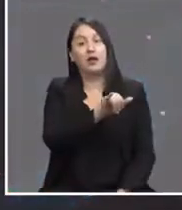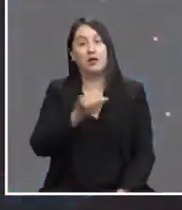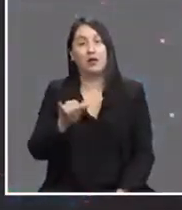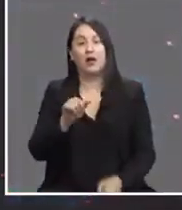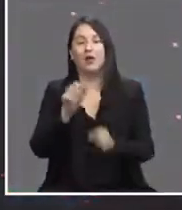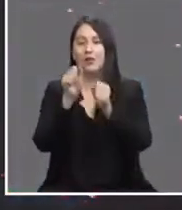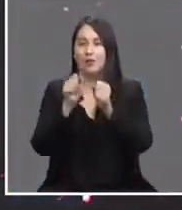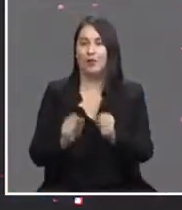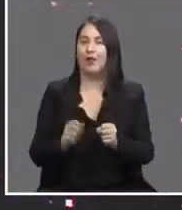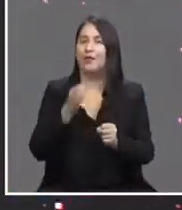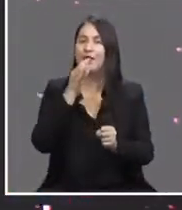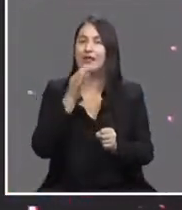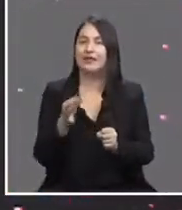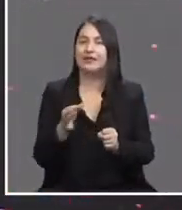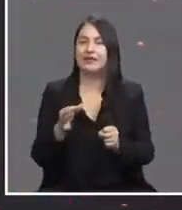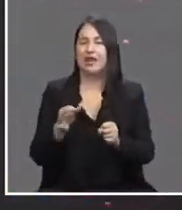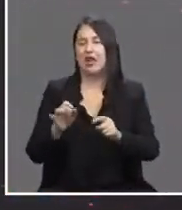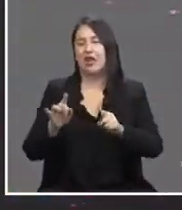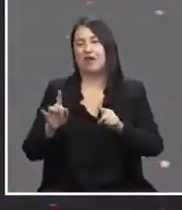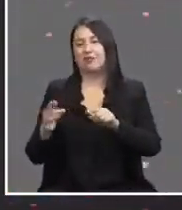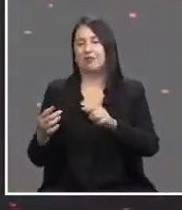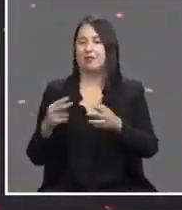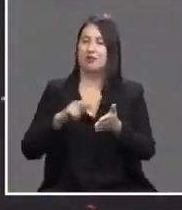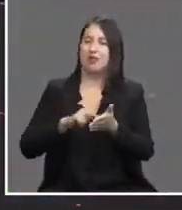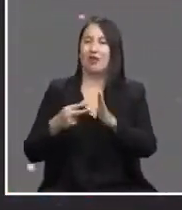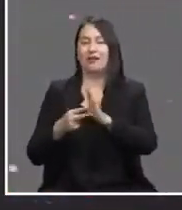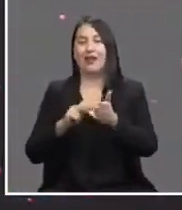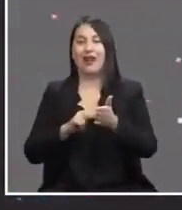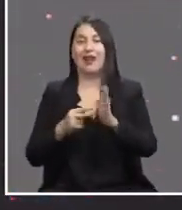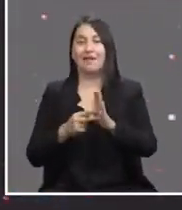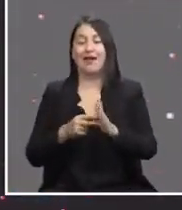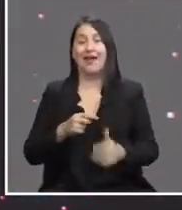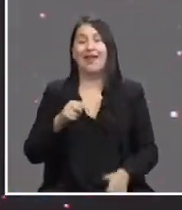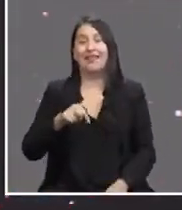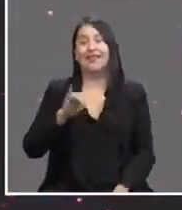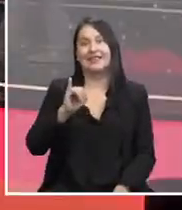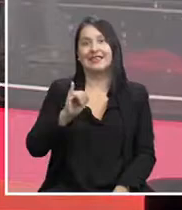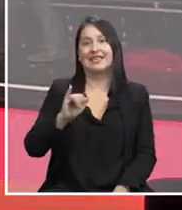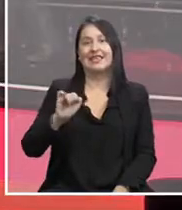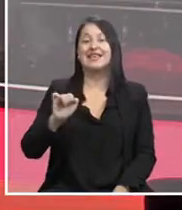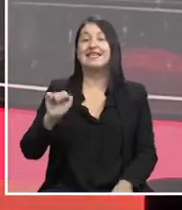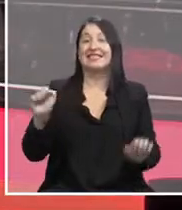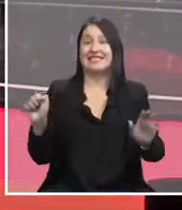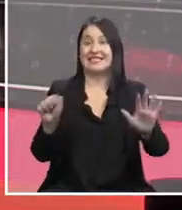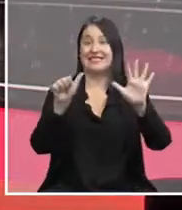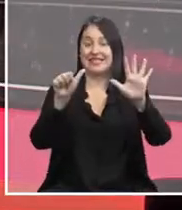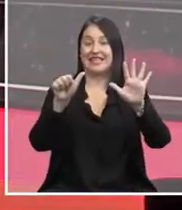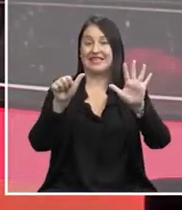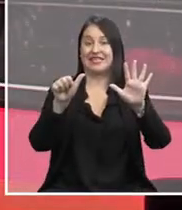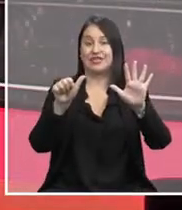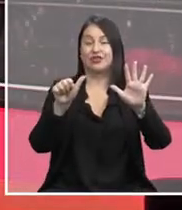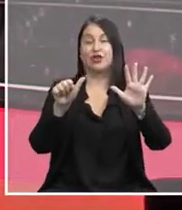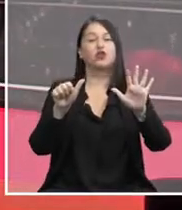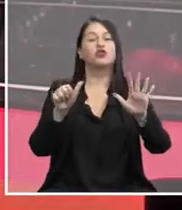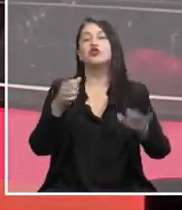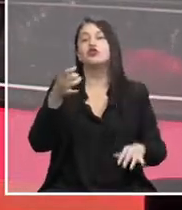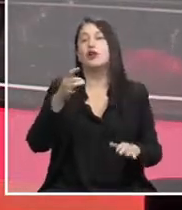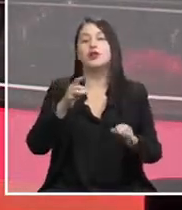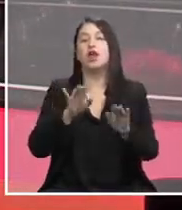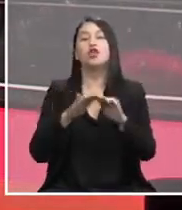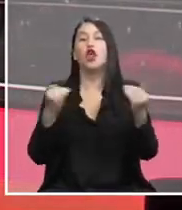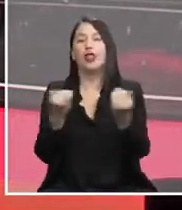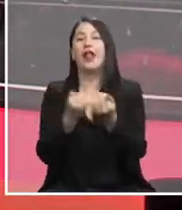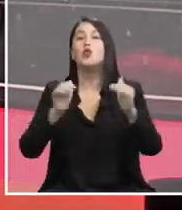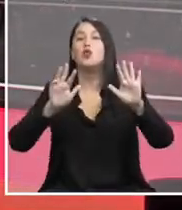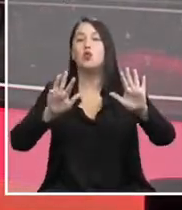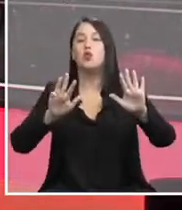my sixth point, there are only nine, so we come to the end. It's okay. We